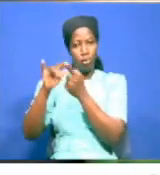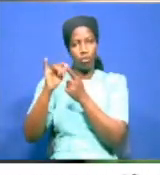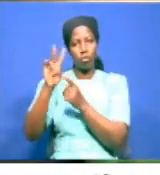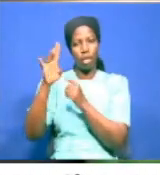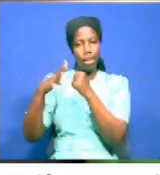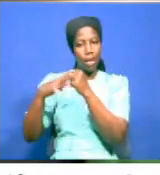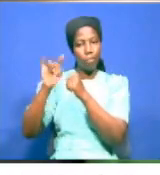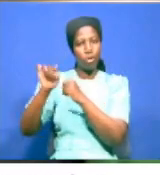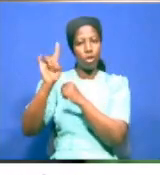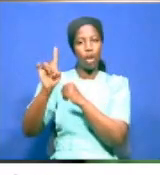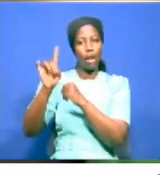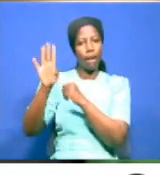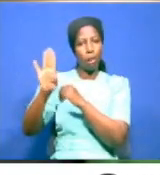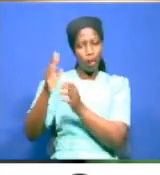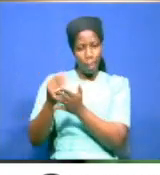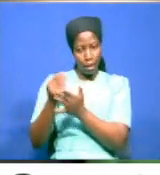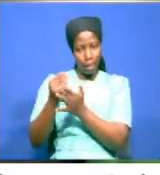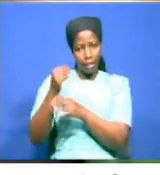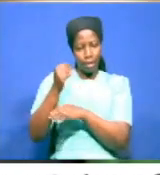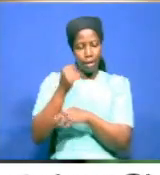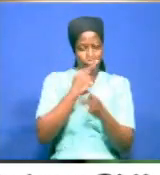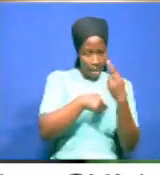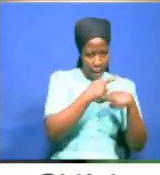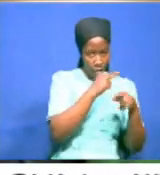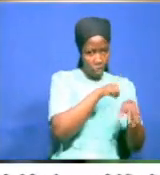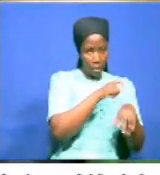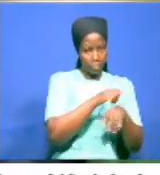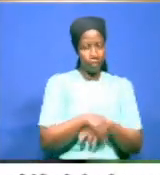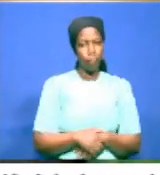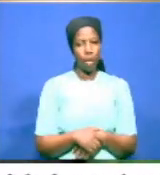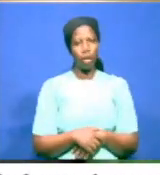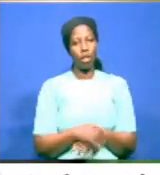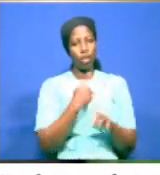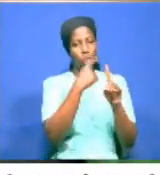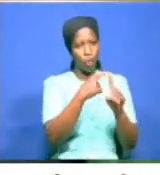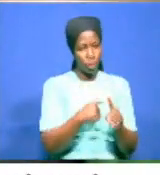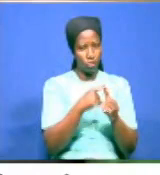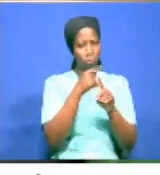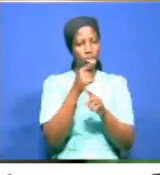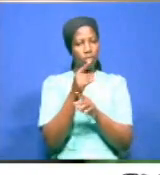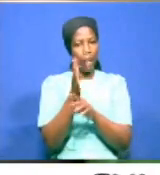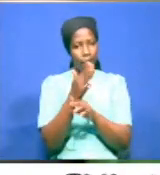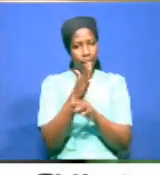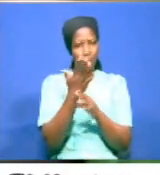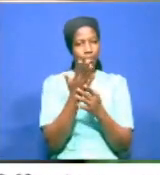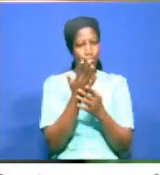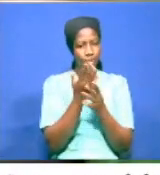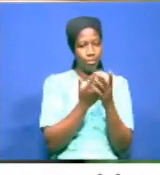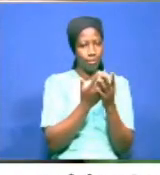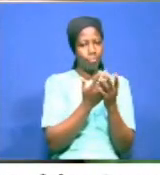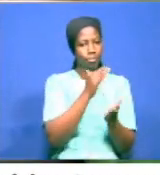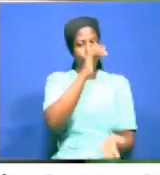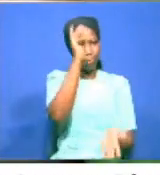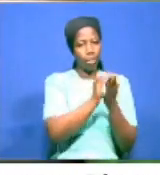billion in the review period. Total fish output declined by 0.5%